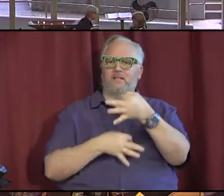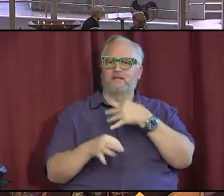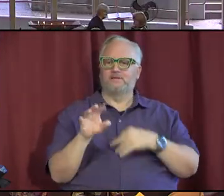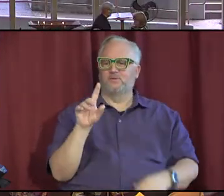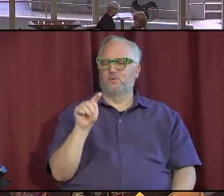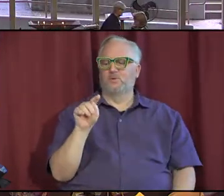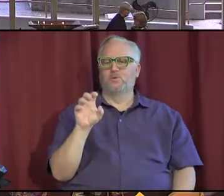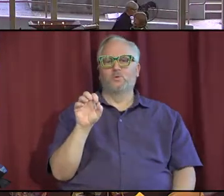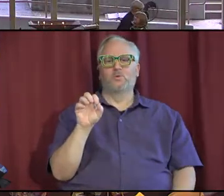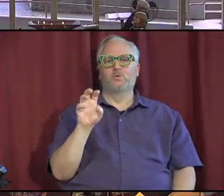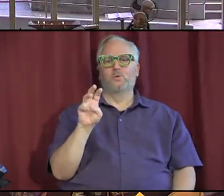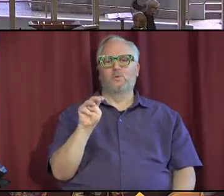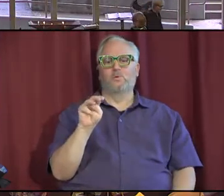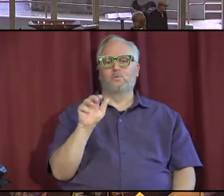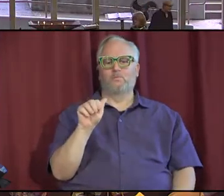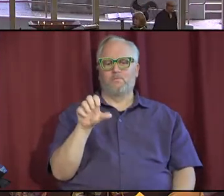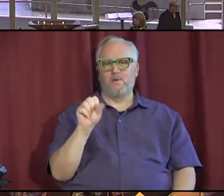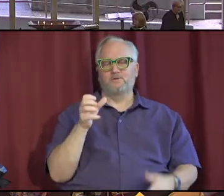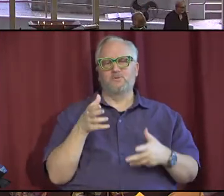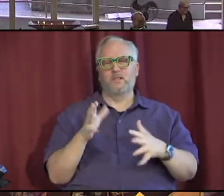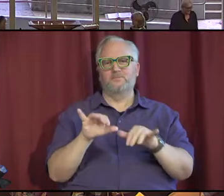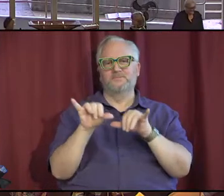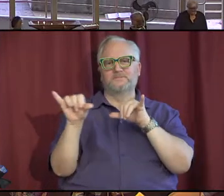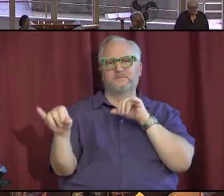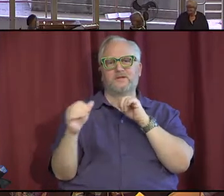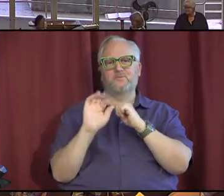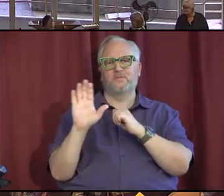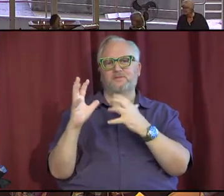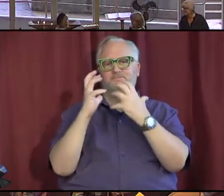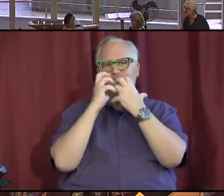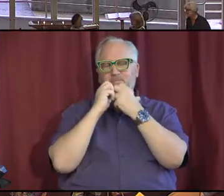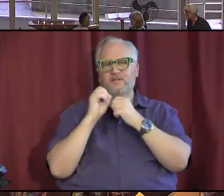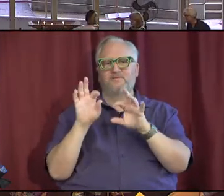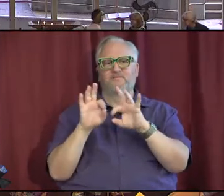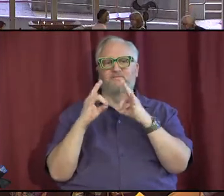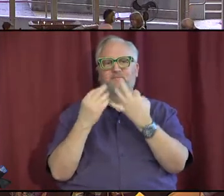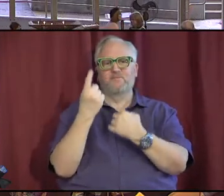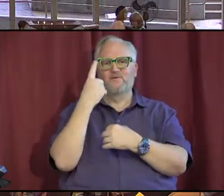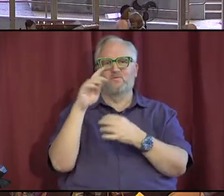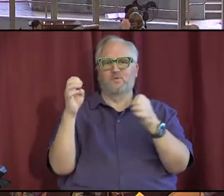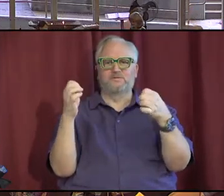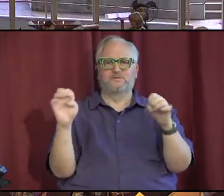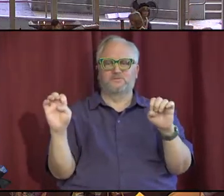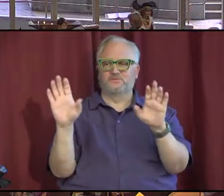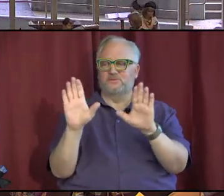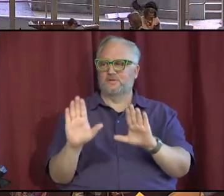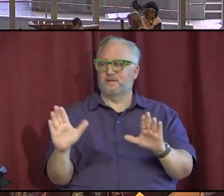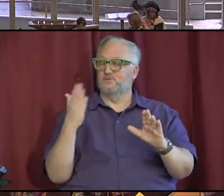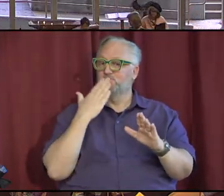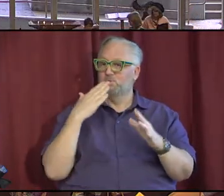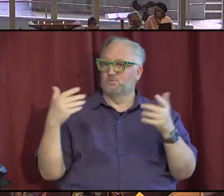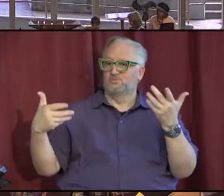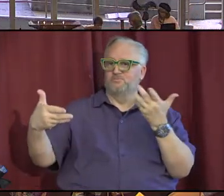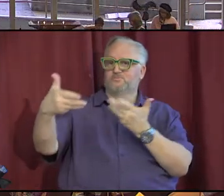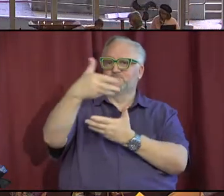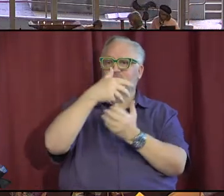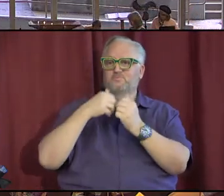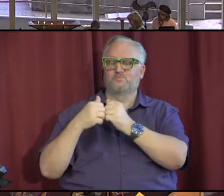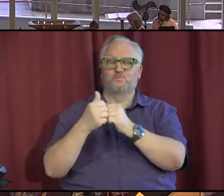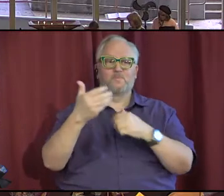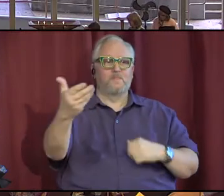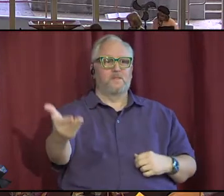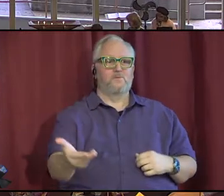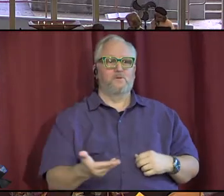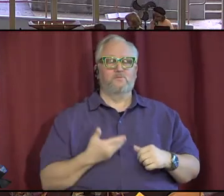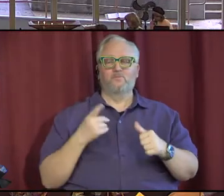with his beloved's family for Easter. It is good to be together. I welcome you to the